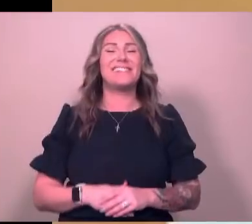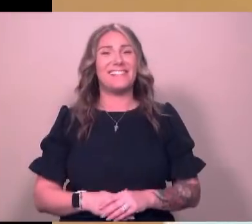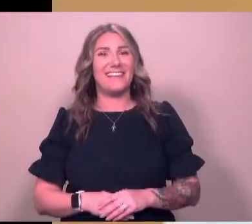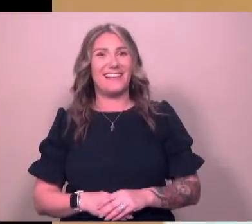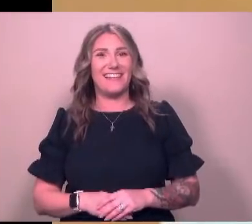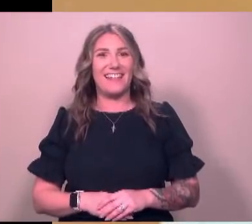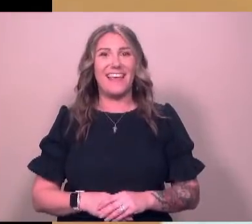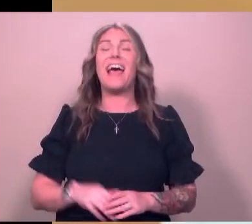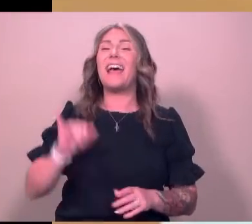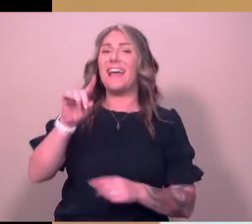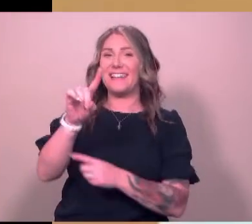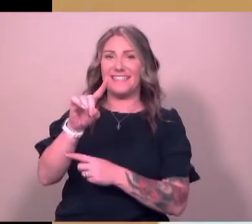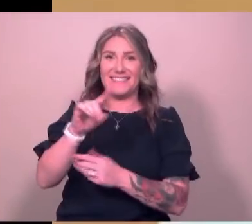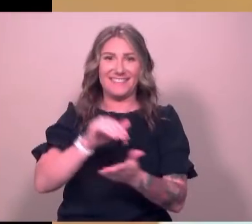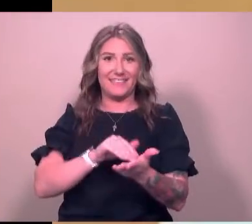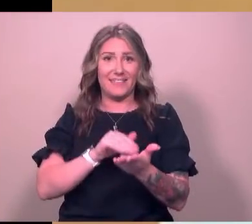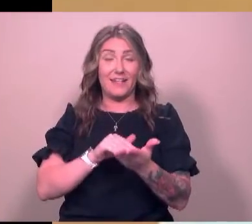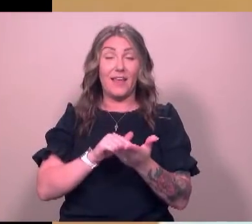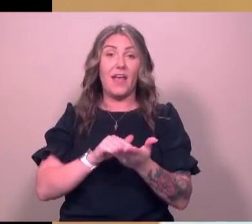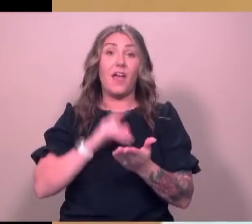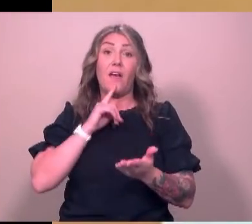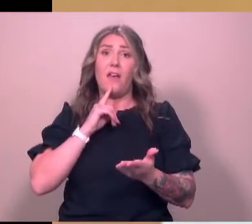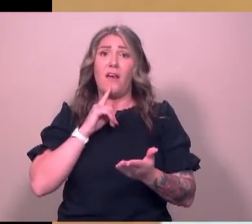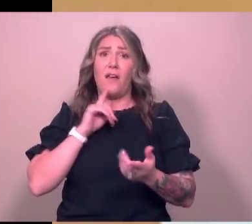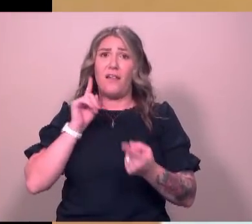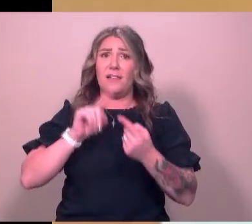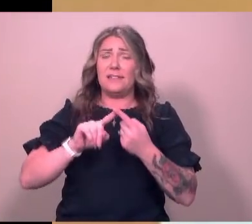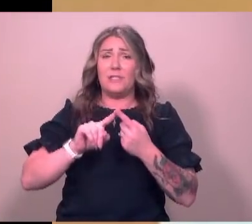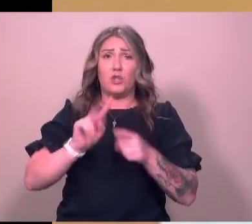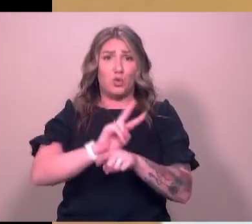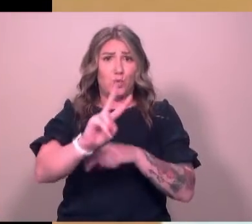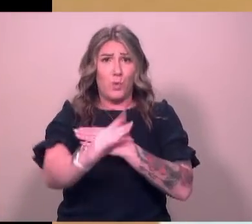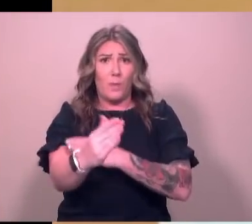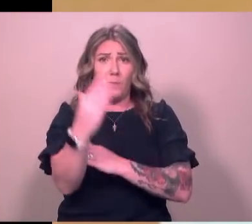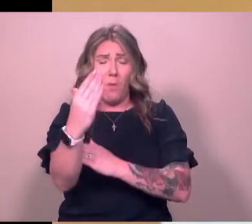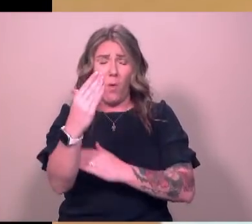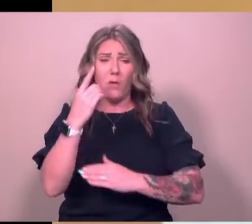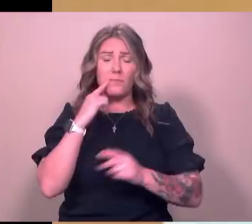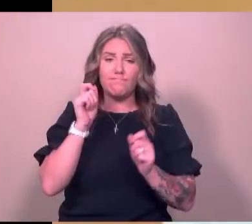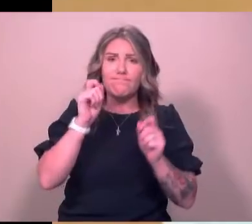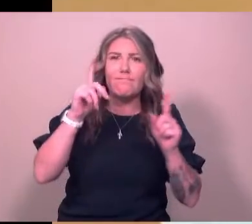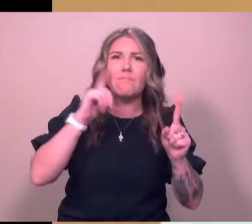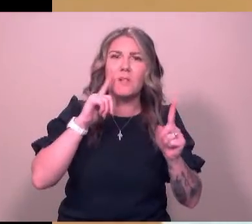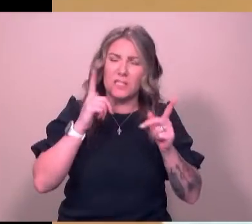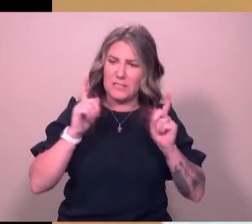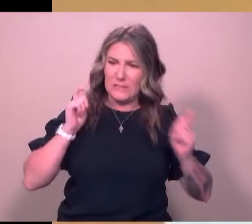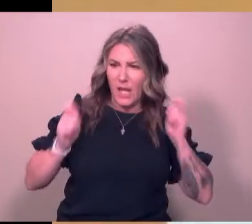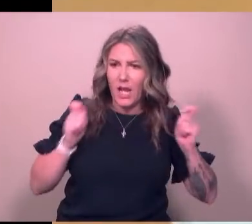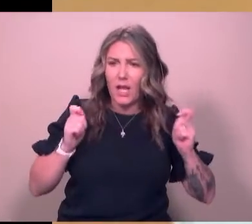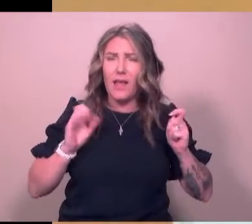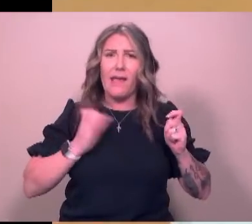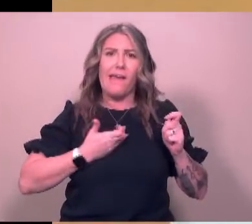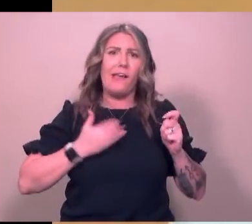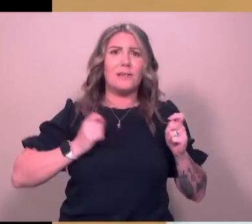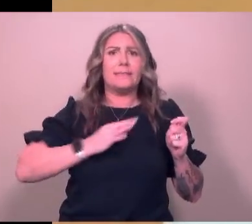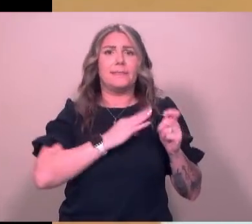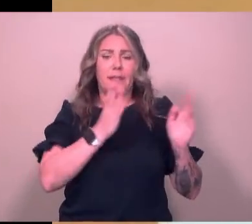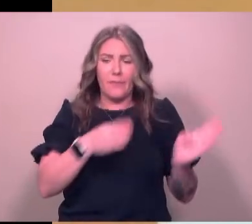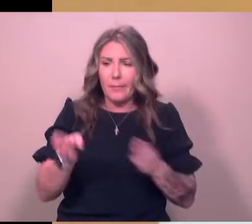ID physician. Yeah. I was up until 2 a.m. trying to revise our contingency and crisis staffing plans.